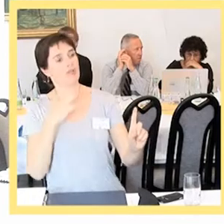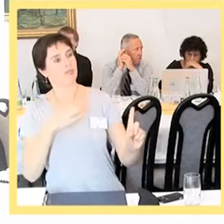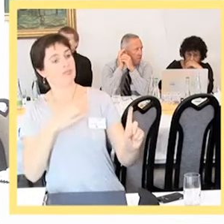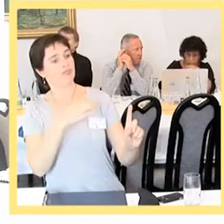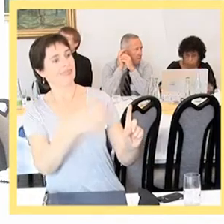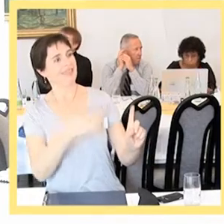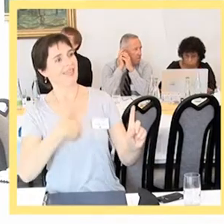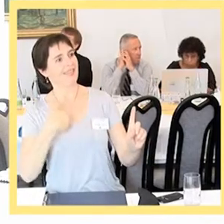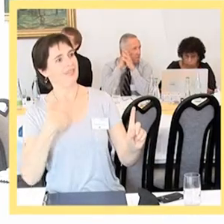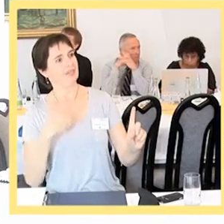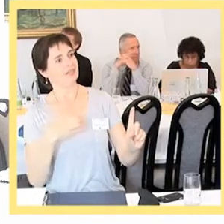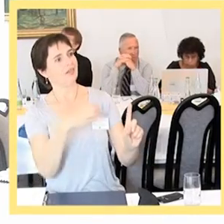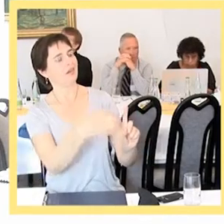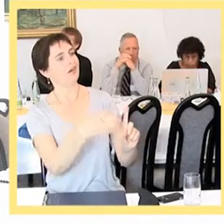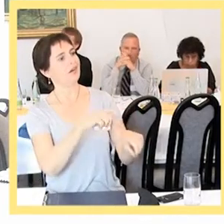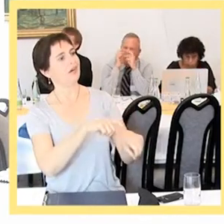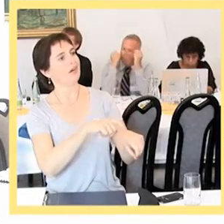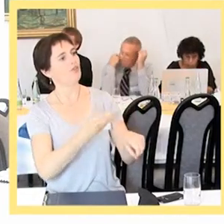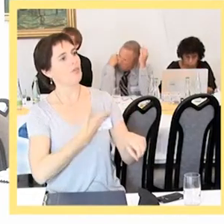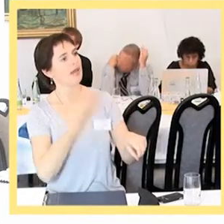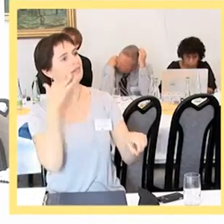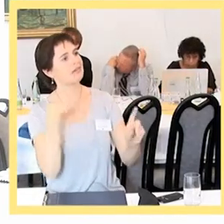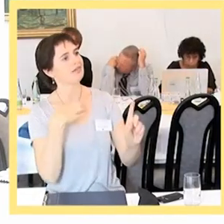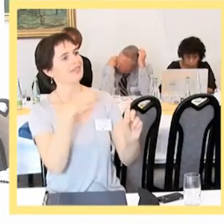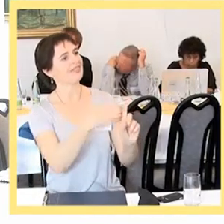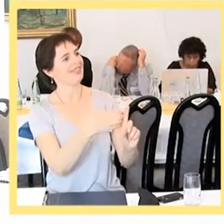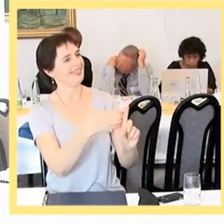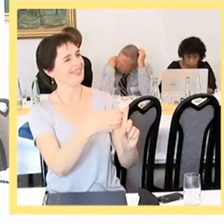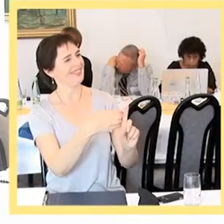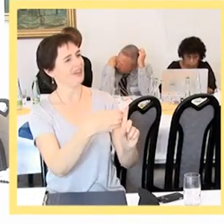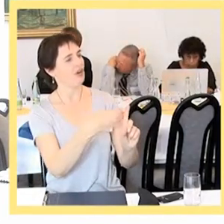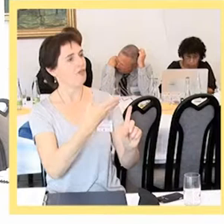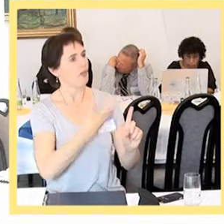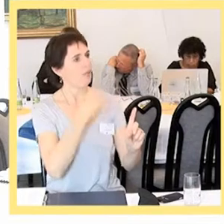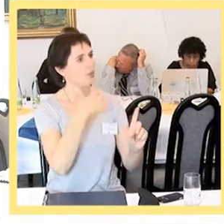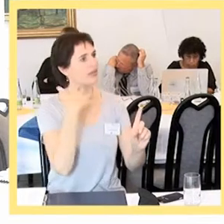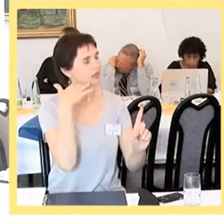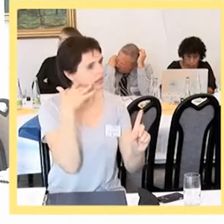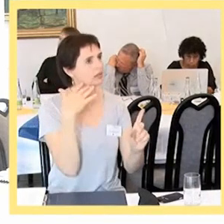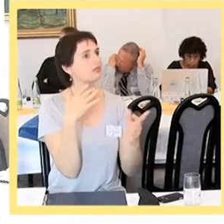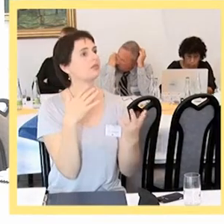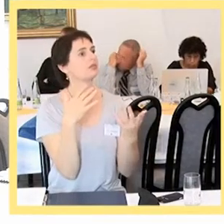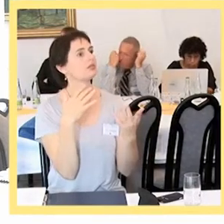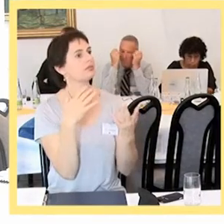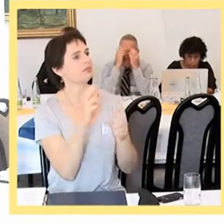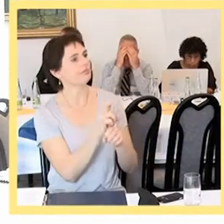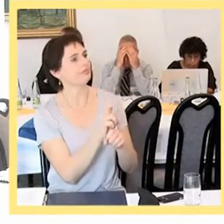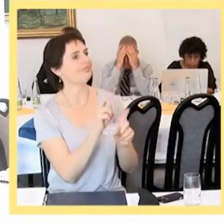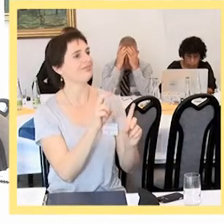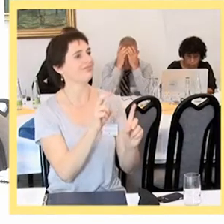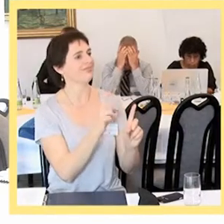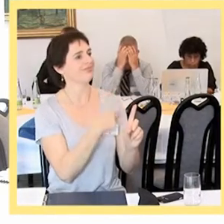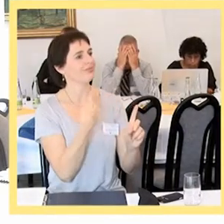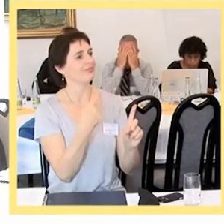those of you that are aware, decontamination works on a timing mechanism. And in the UK, that's been done and worked